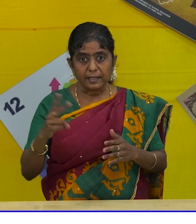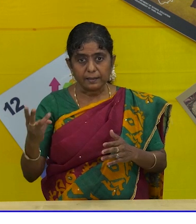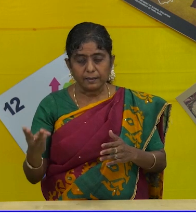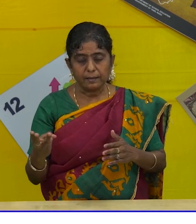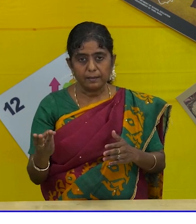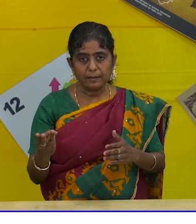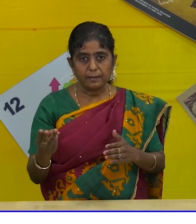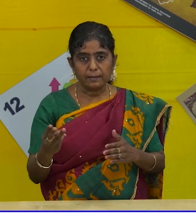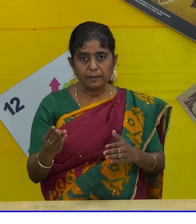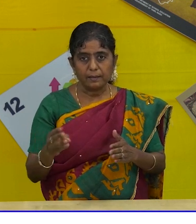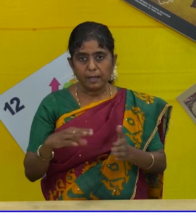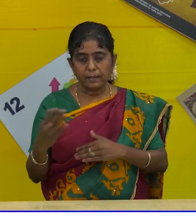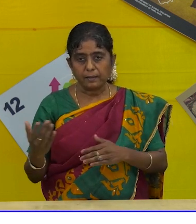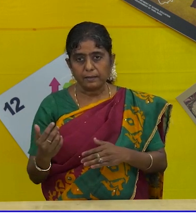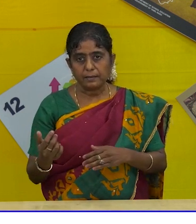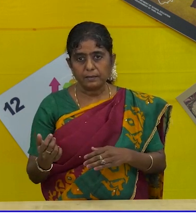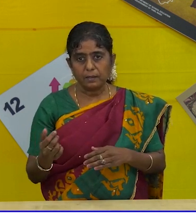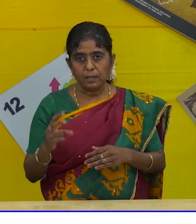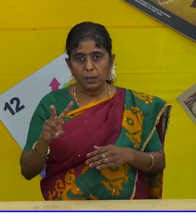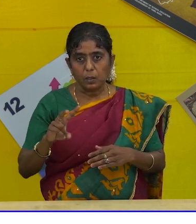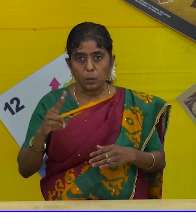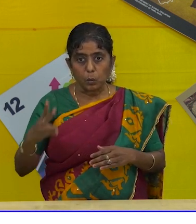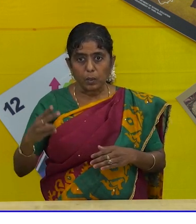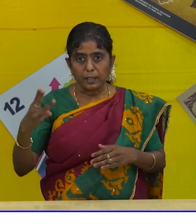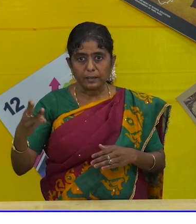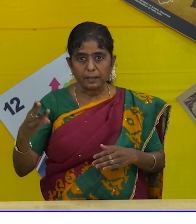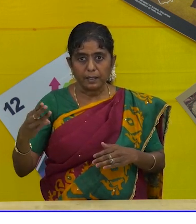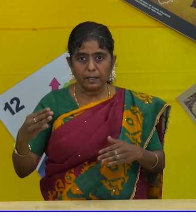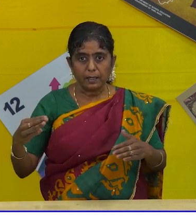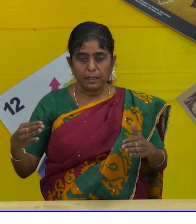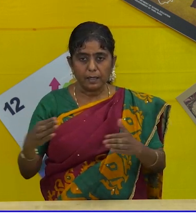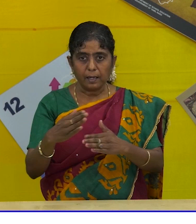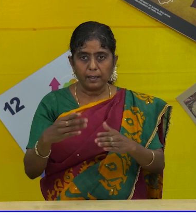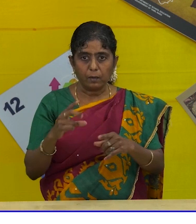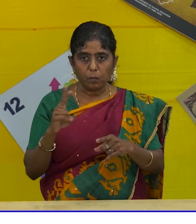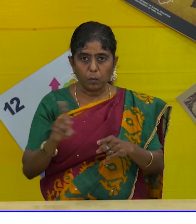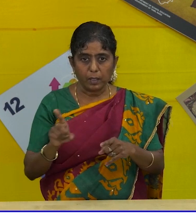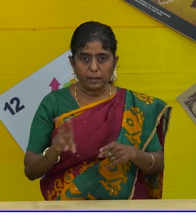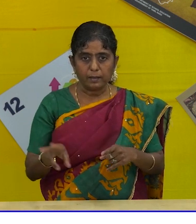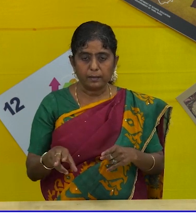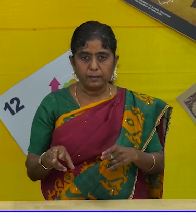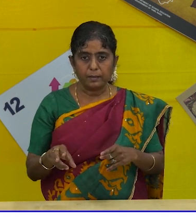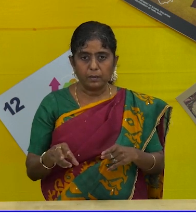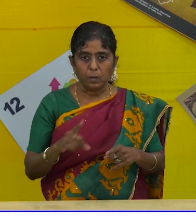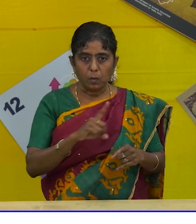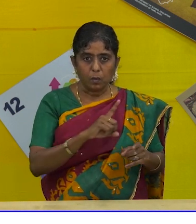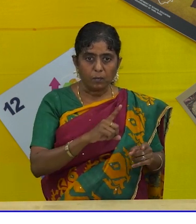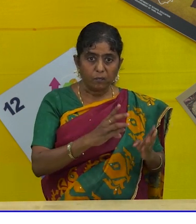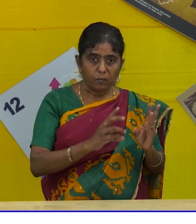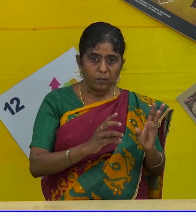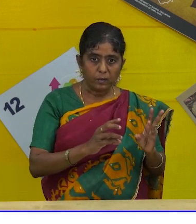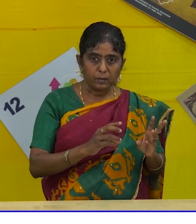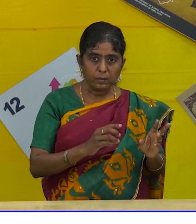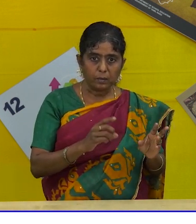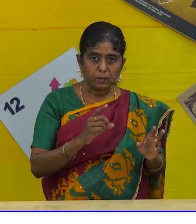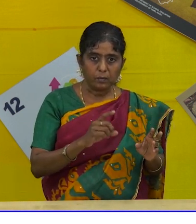the third one. And another case, 2 and 3 are lie on one another. The